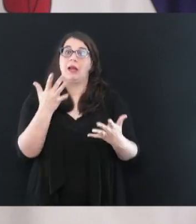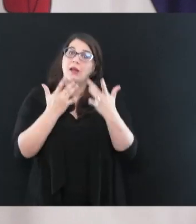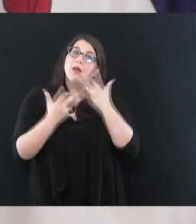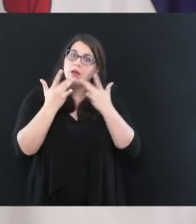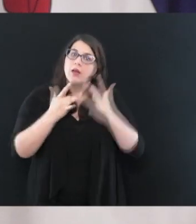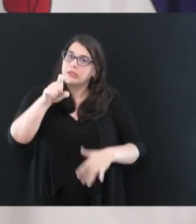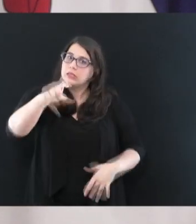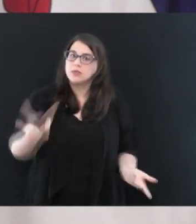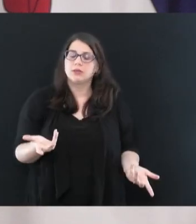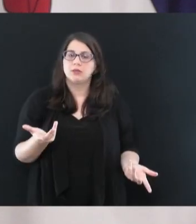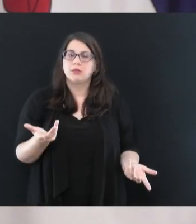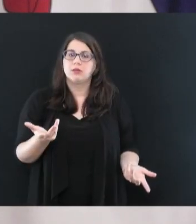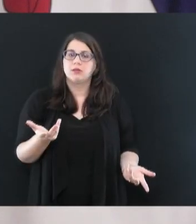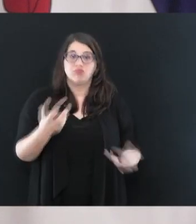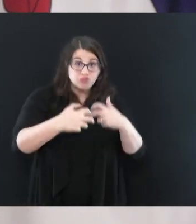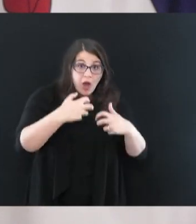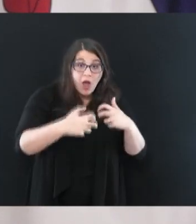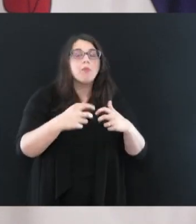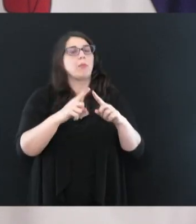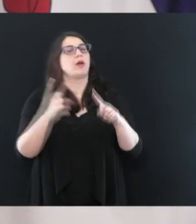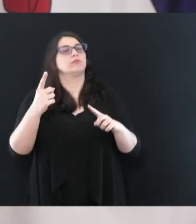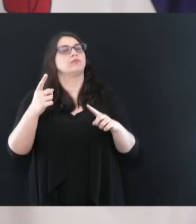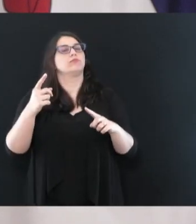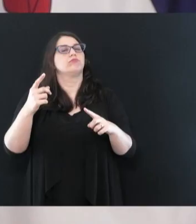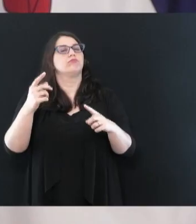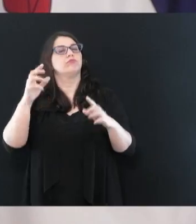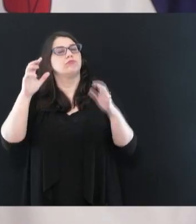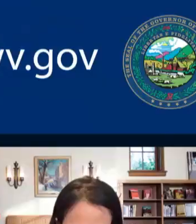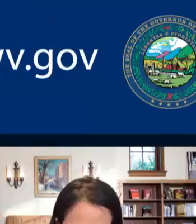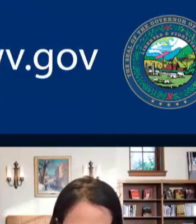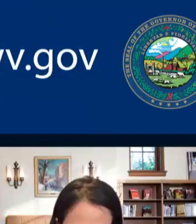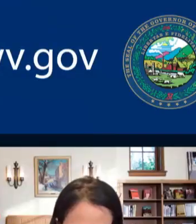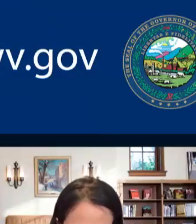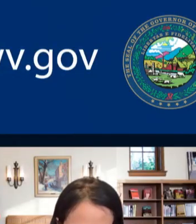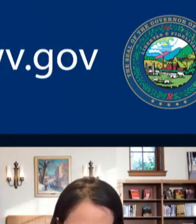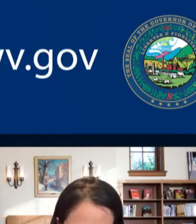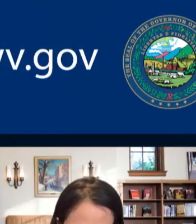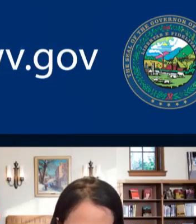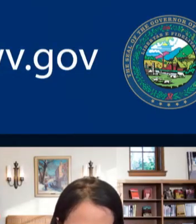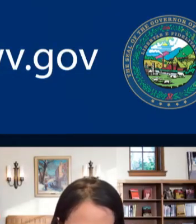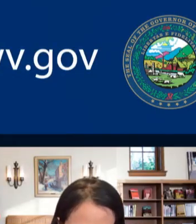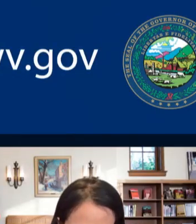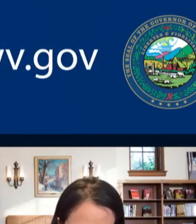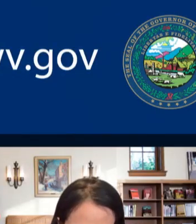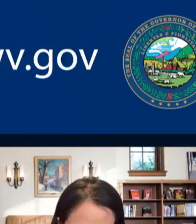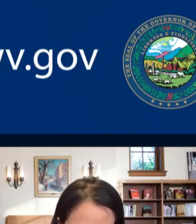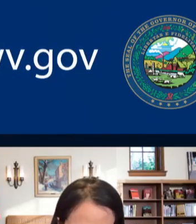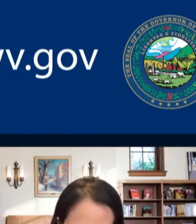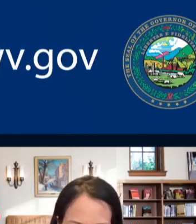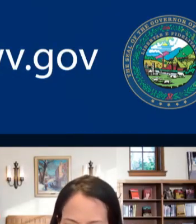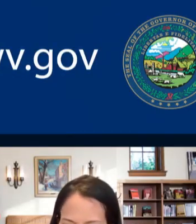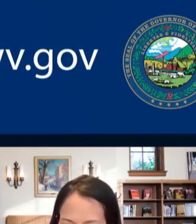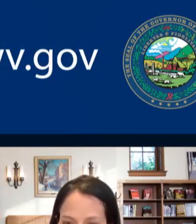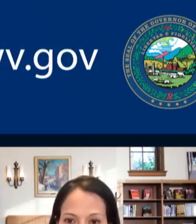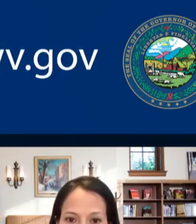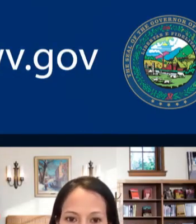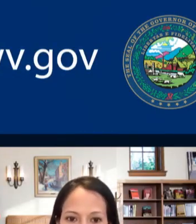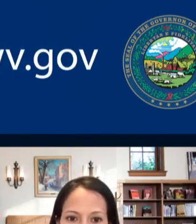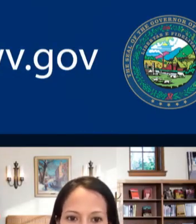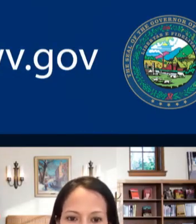and it's a real problem, but they're working on it. That's all I can tell you. All right, thank you, Jade. Next to Charles Young with WV